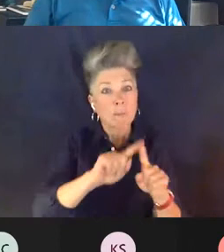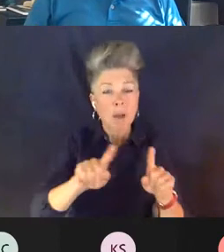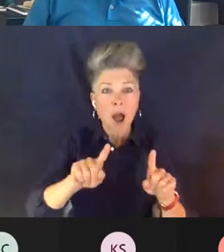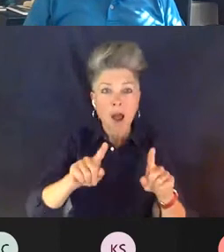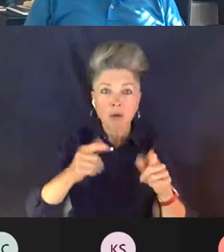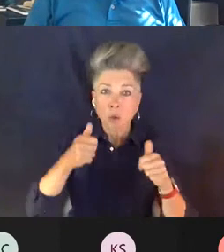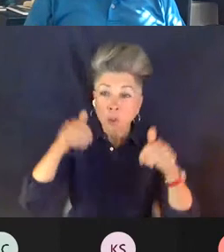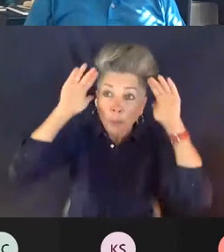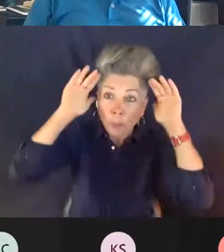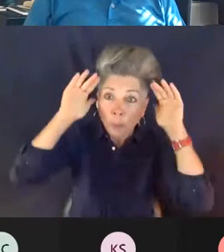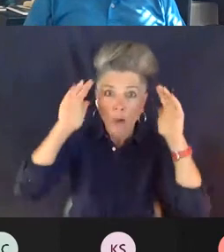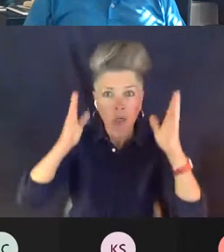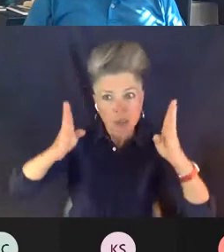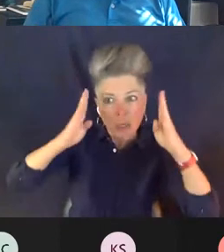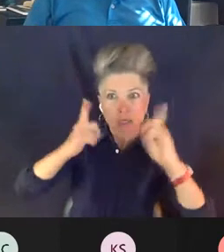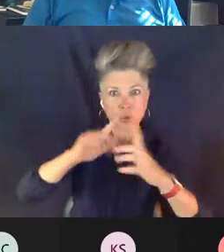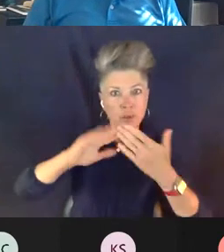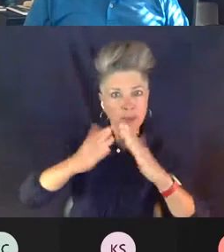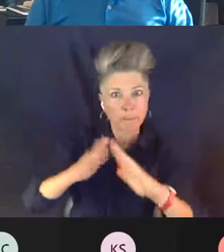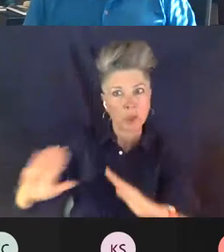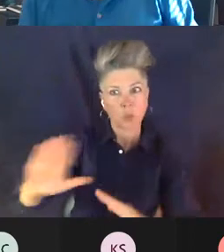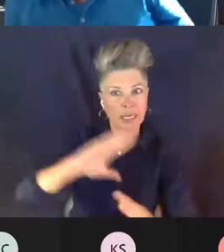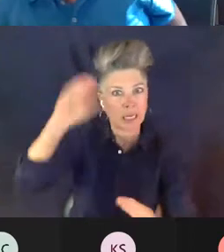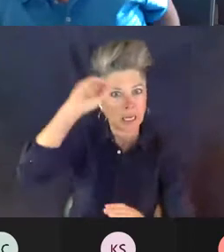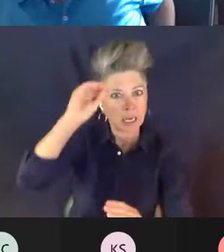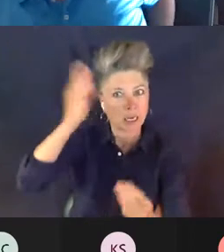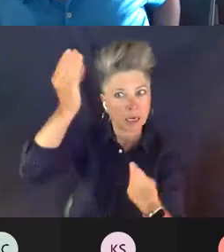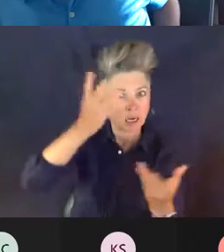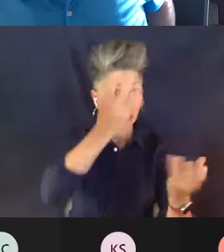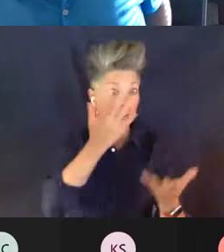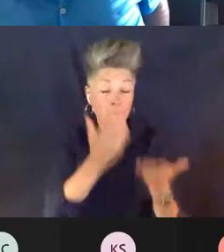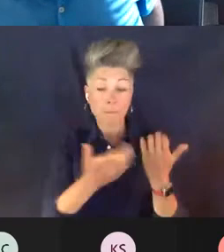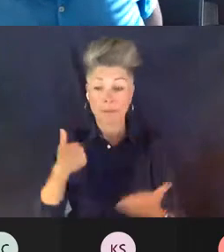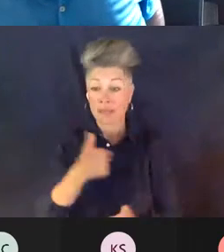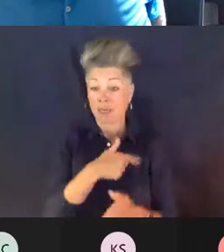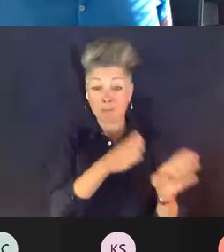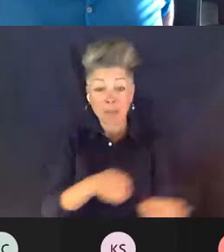on things that we may not necessarily as planners think about or